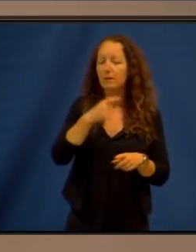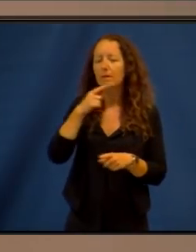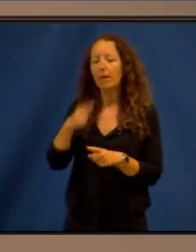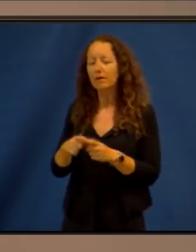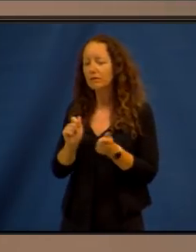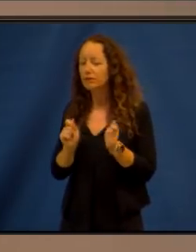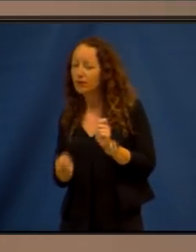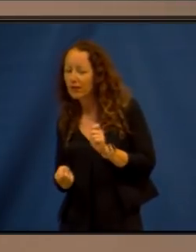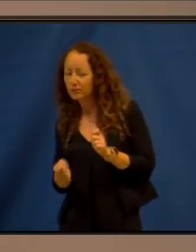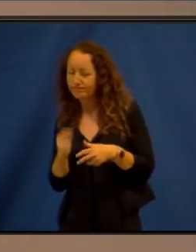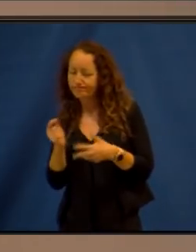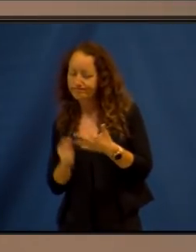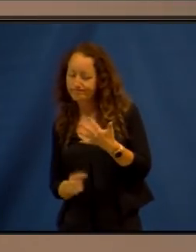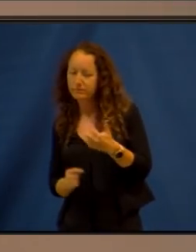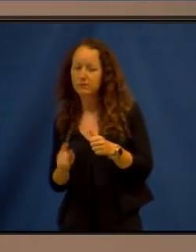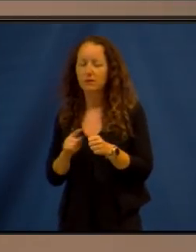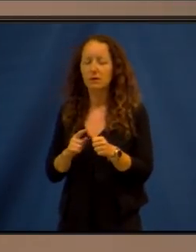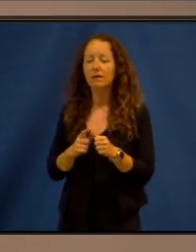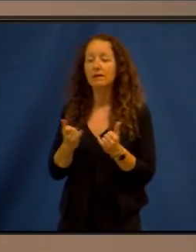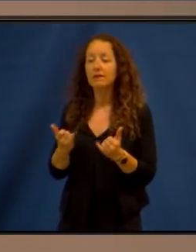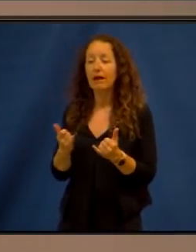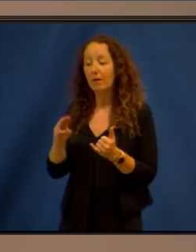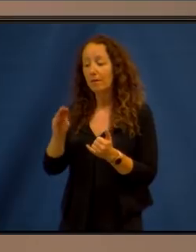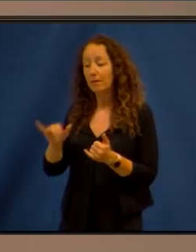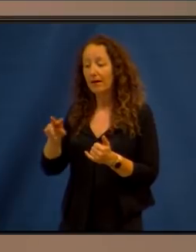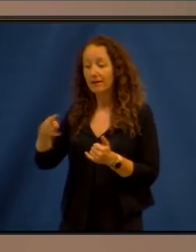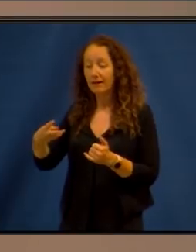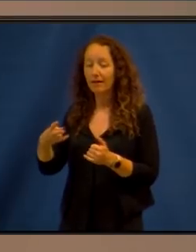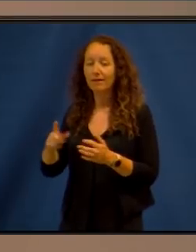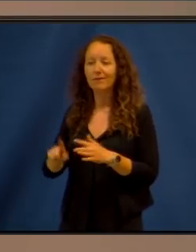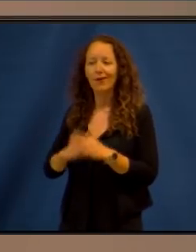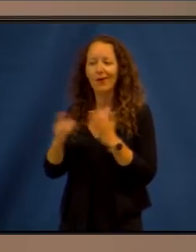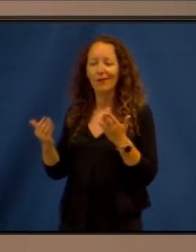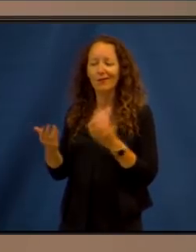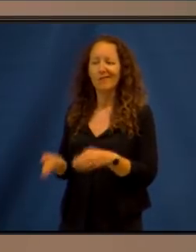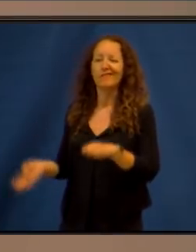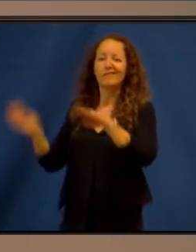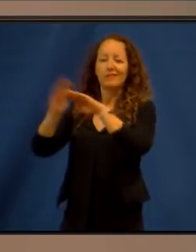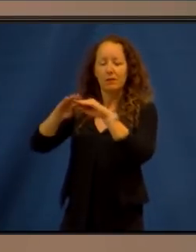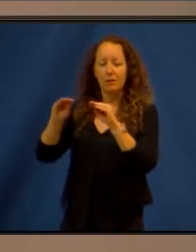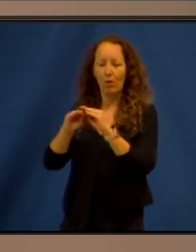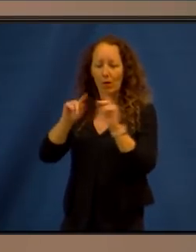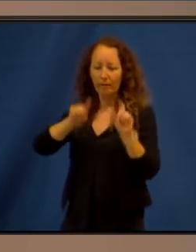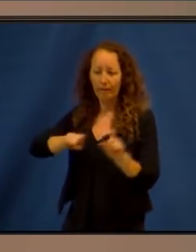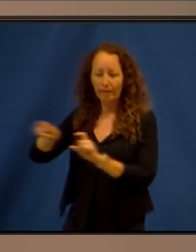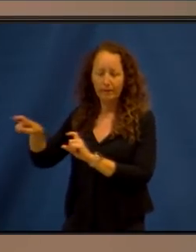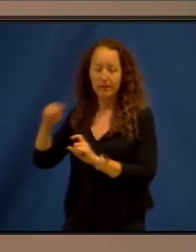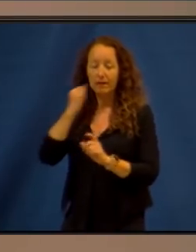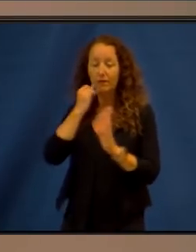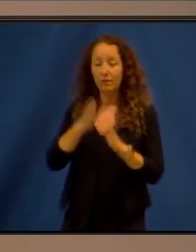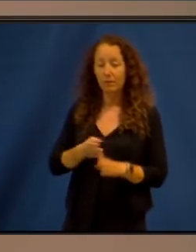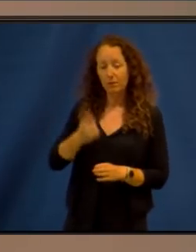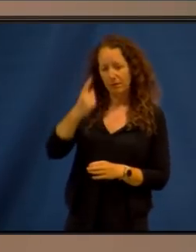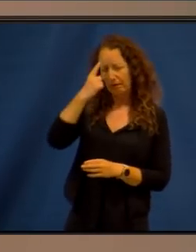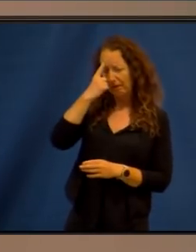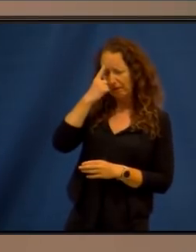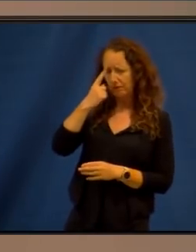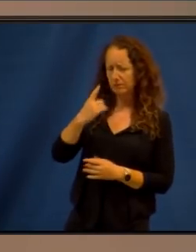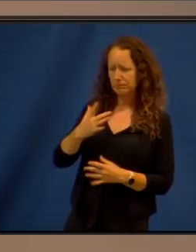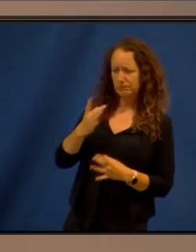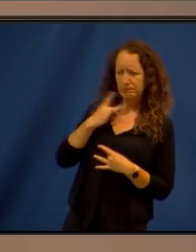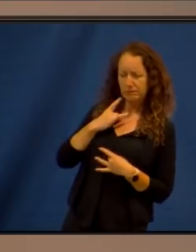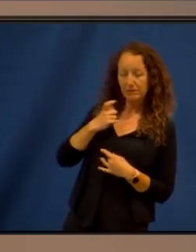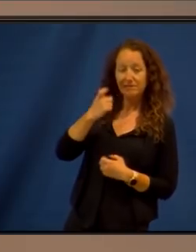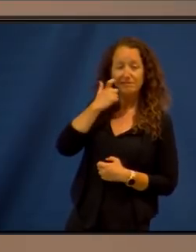A focus on increased testing starting May the 2nd for anyone who thinks they're infected or have recently been exposed to